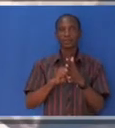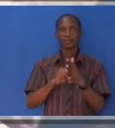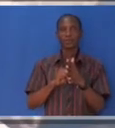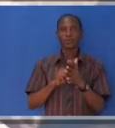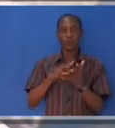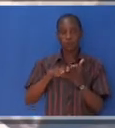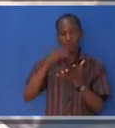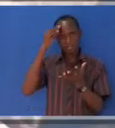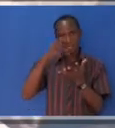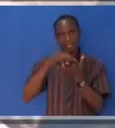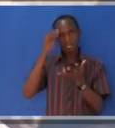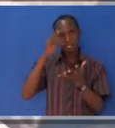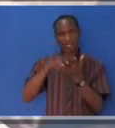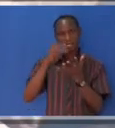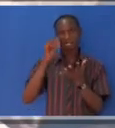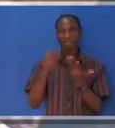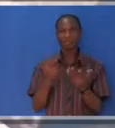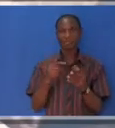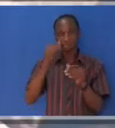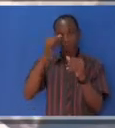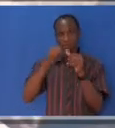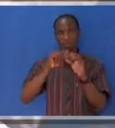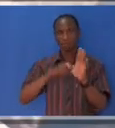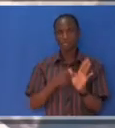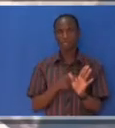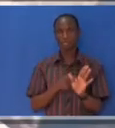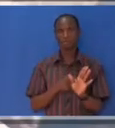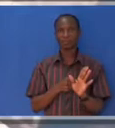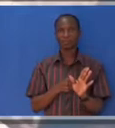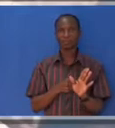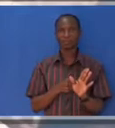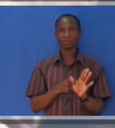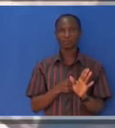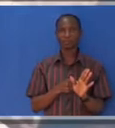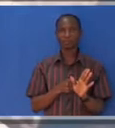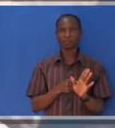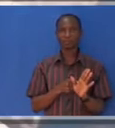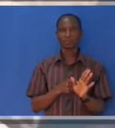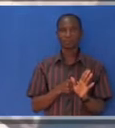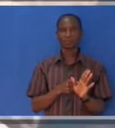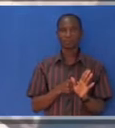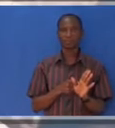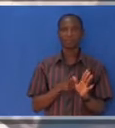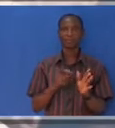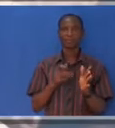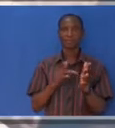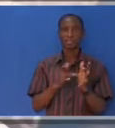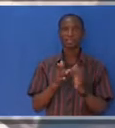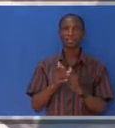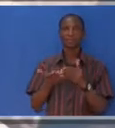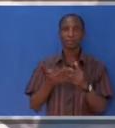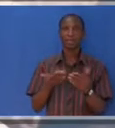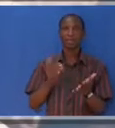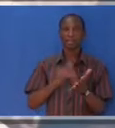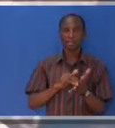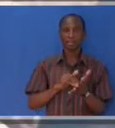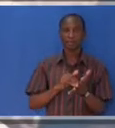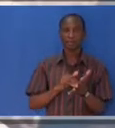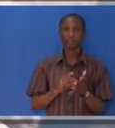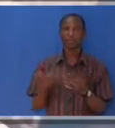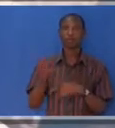ye difiti sa adisu e fa tumi ya ehun no ase ebesan akan ho ne